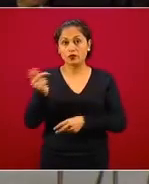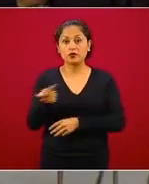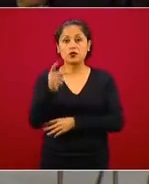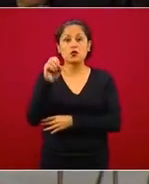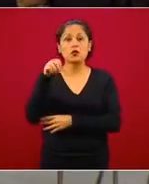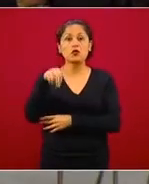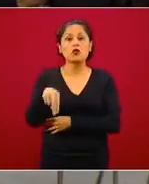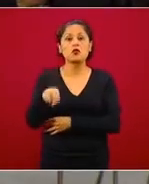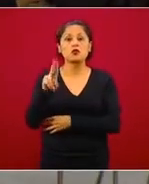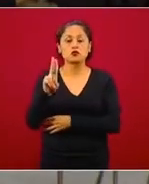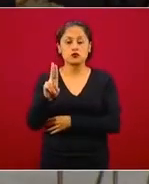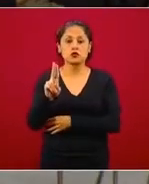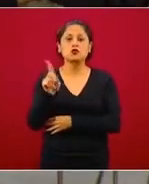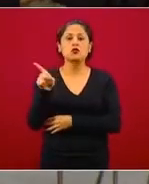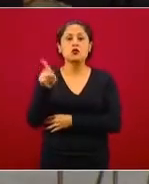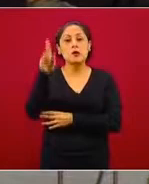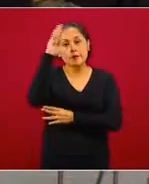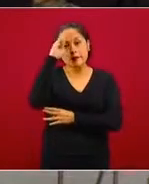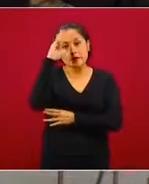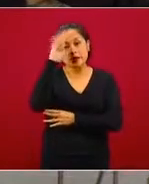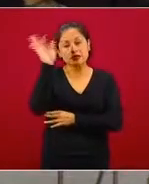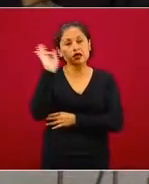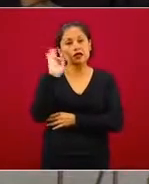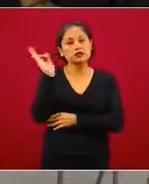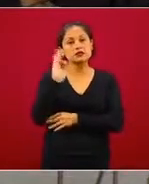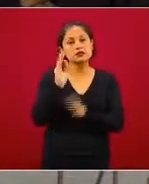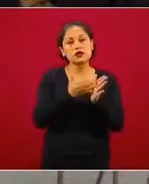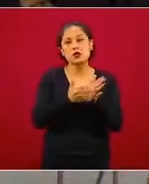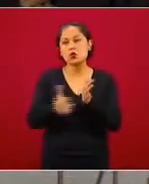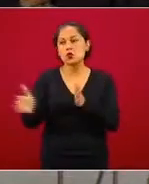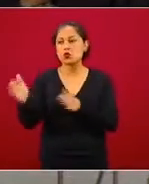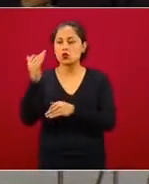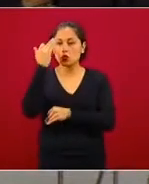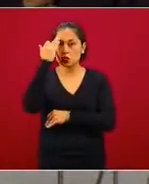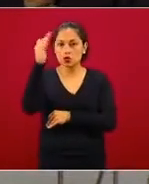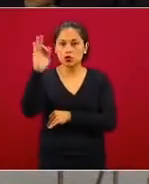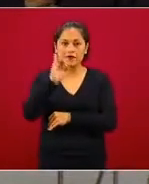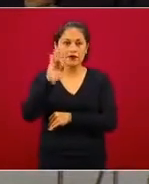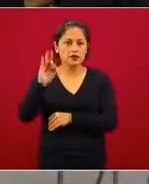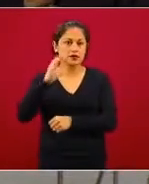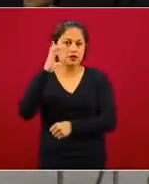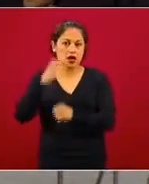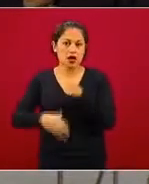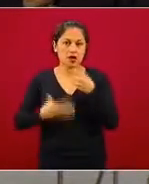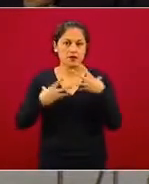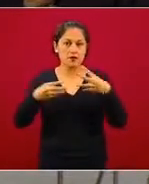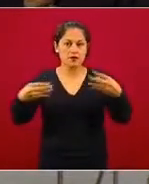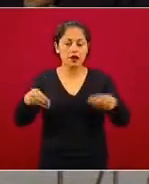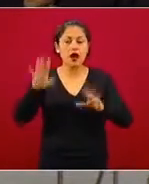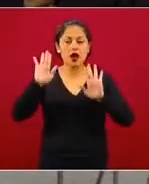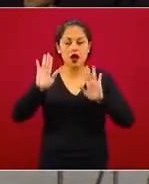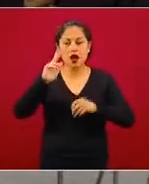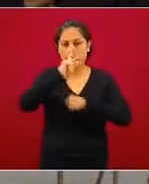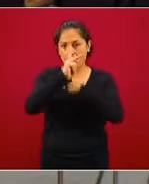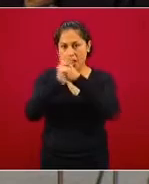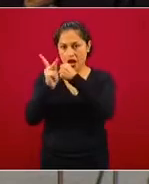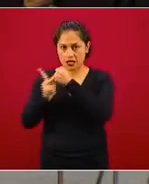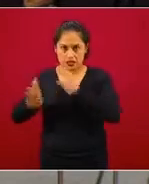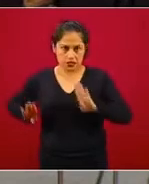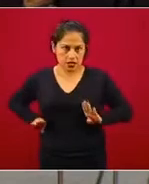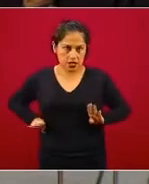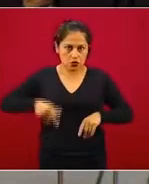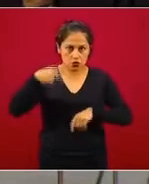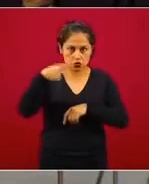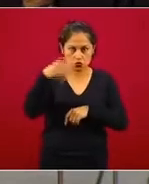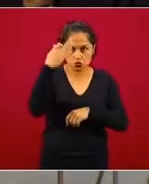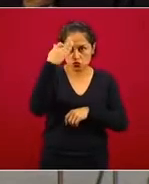término need de la pandemia, radical obviamente measures cada país for protecting en their su tiempo y union, espacio, because if al they final, apply bueno, these pues haya measures en todos estos and they países